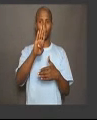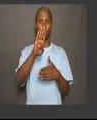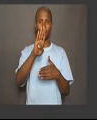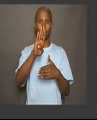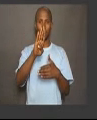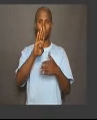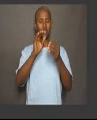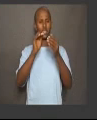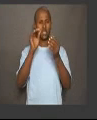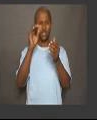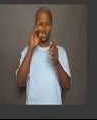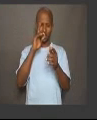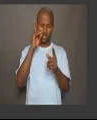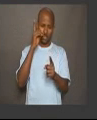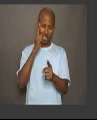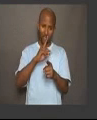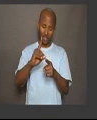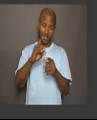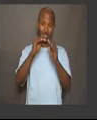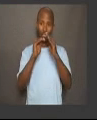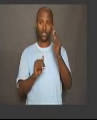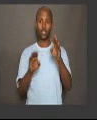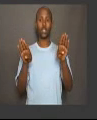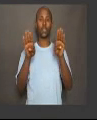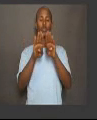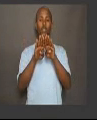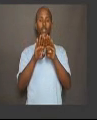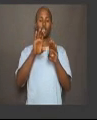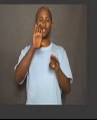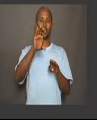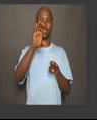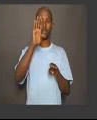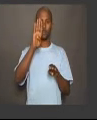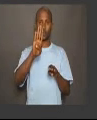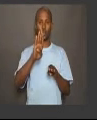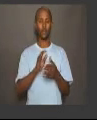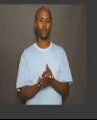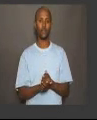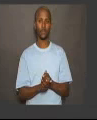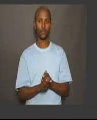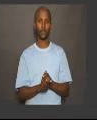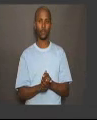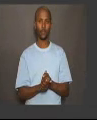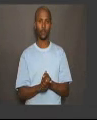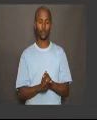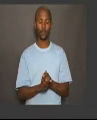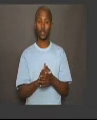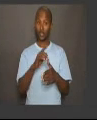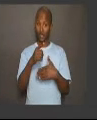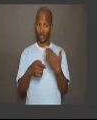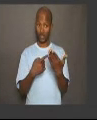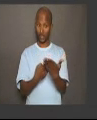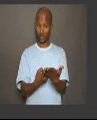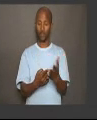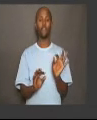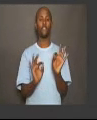strictly decreasing on the closed interval c, b. Such a